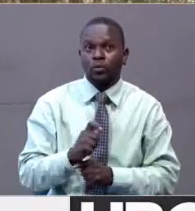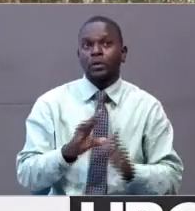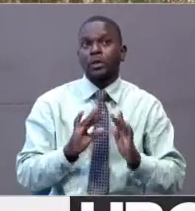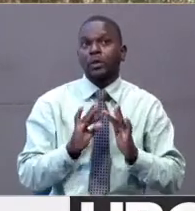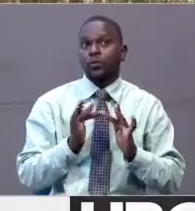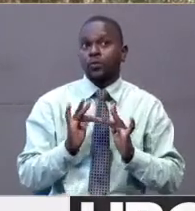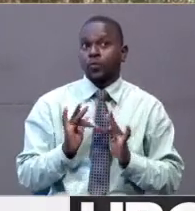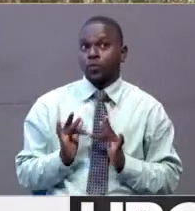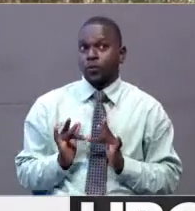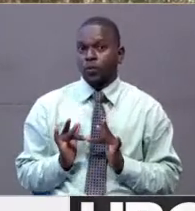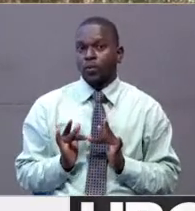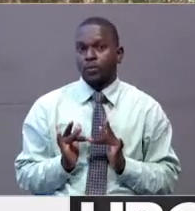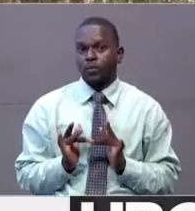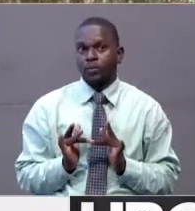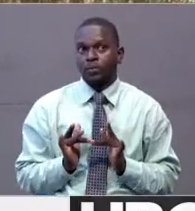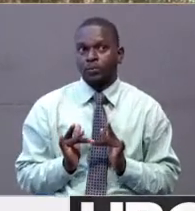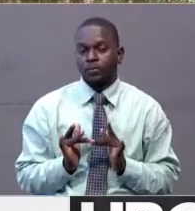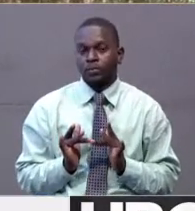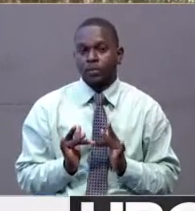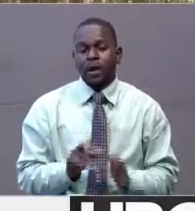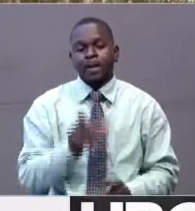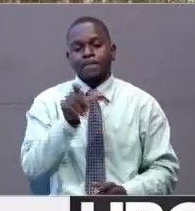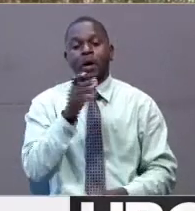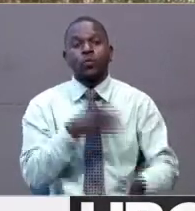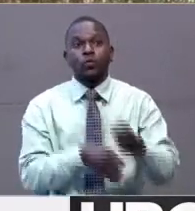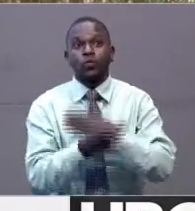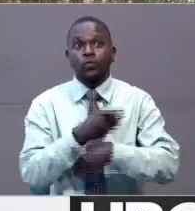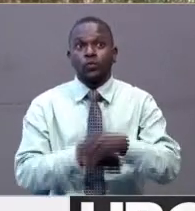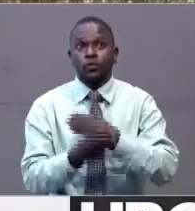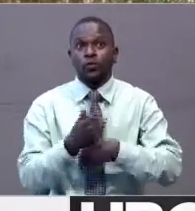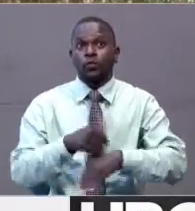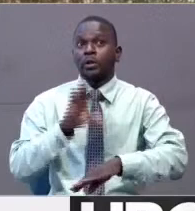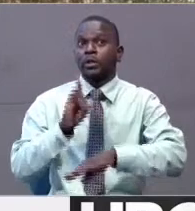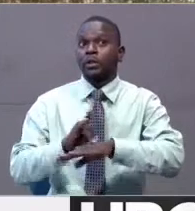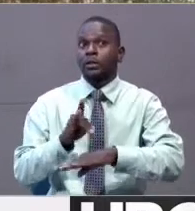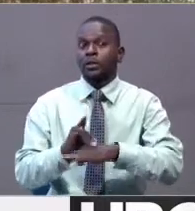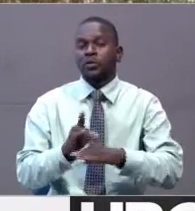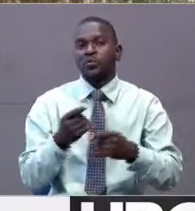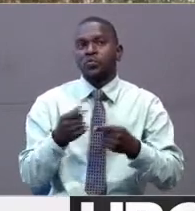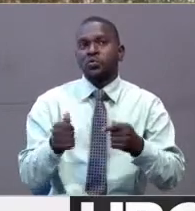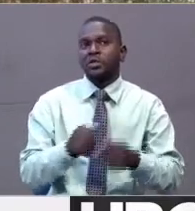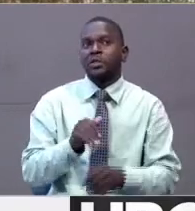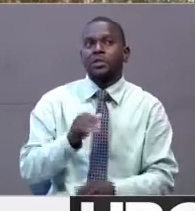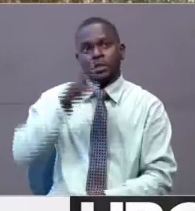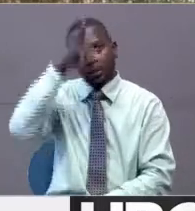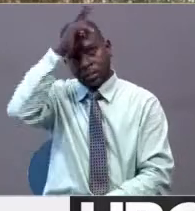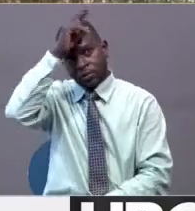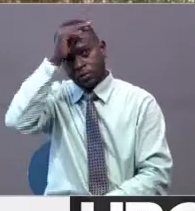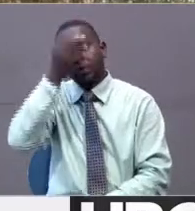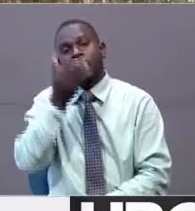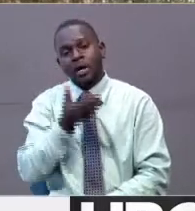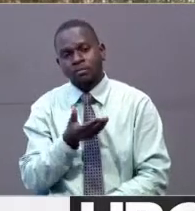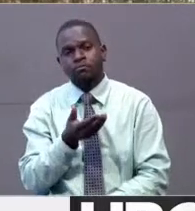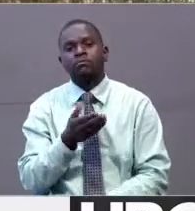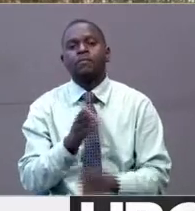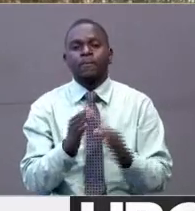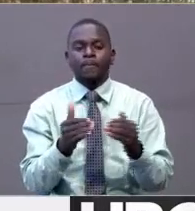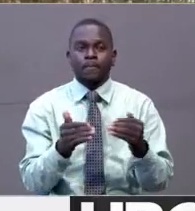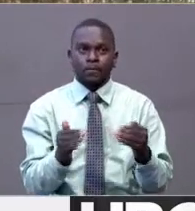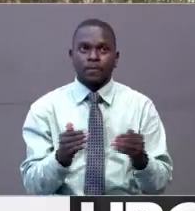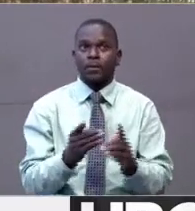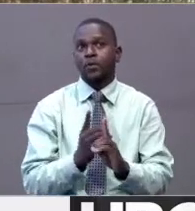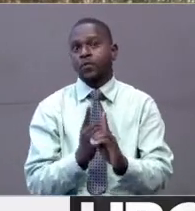digital, and persons with disabilities, depending on which degree they have, are being